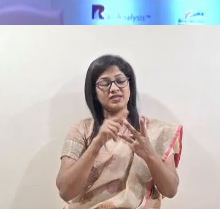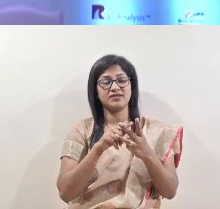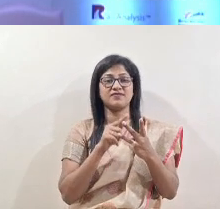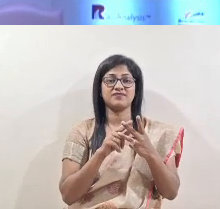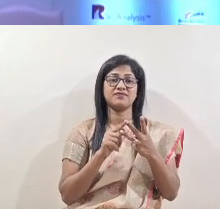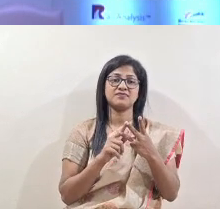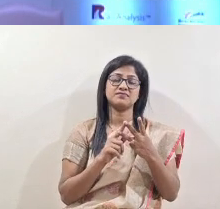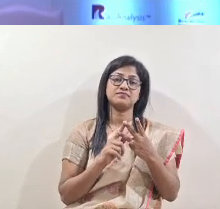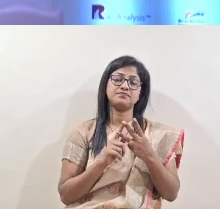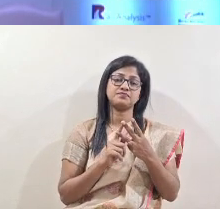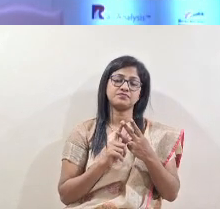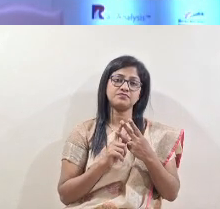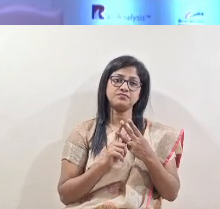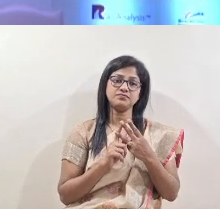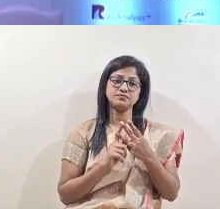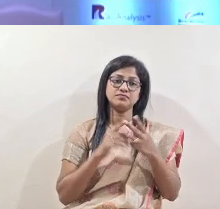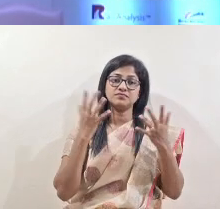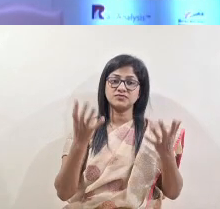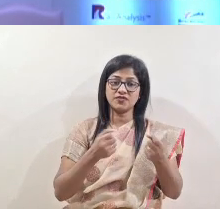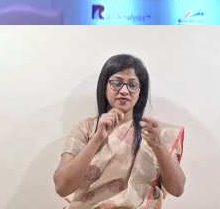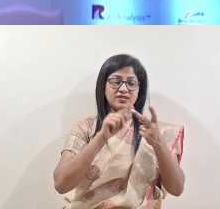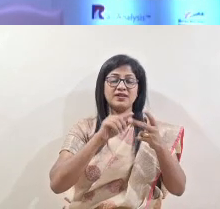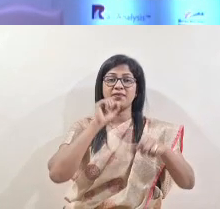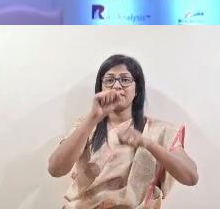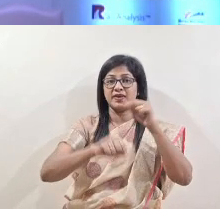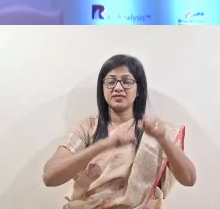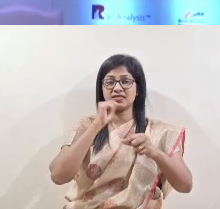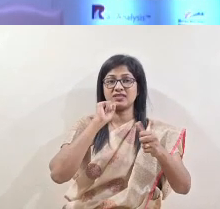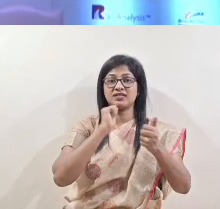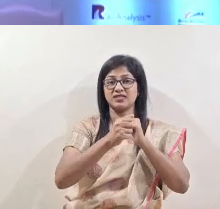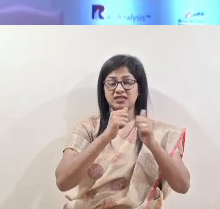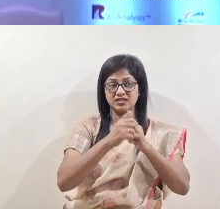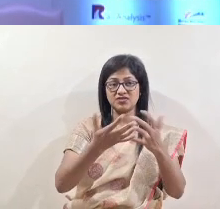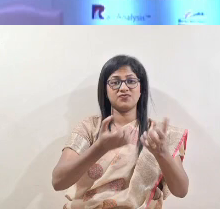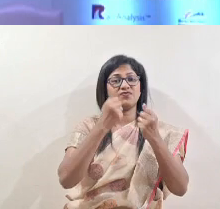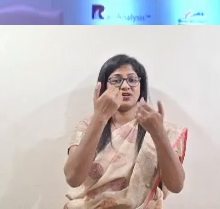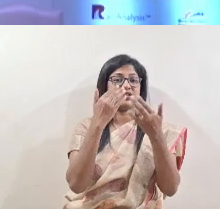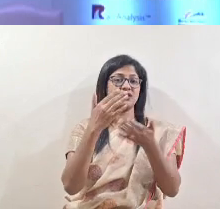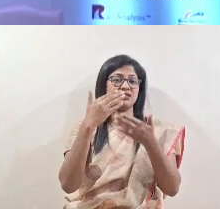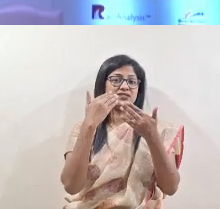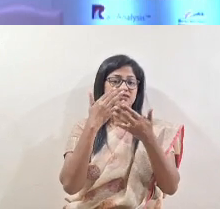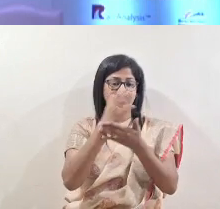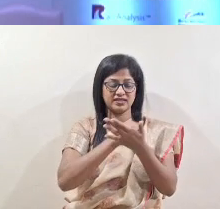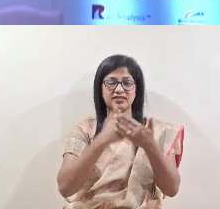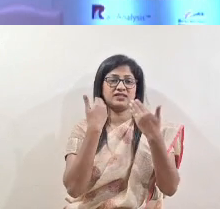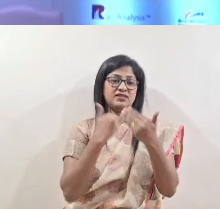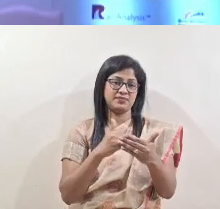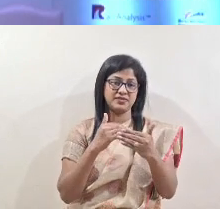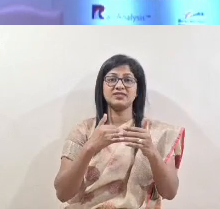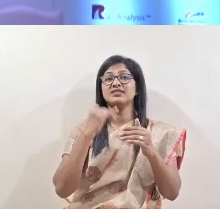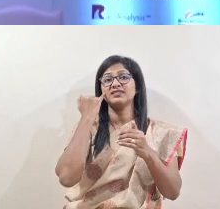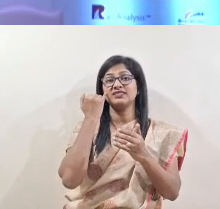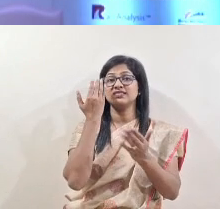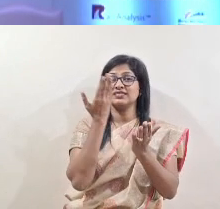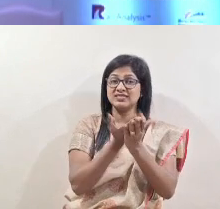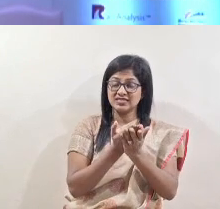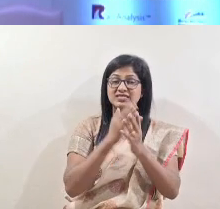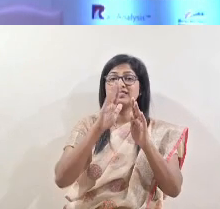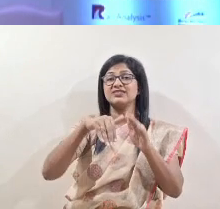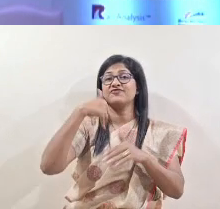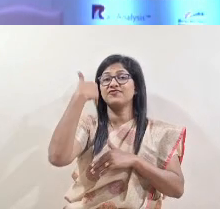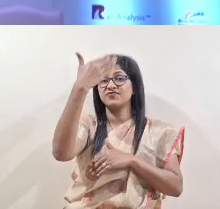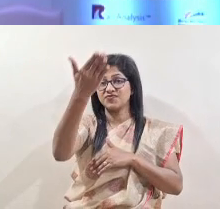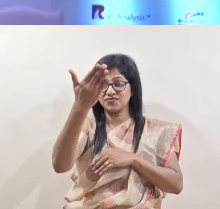regress the bicycle crashes because of the limitations of the data. So we suggest that in future, all